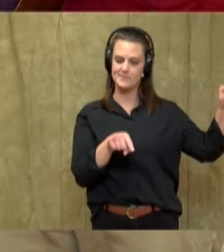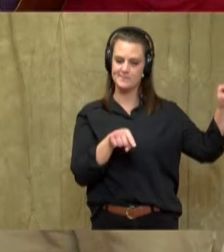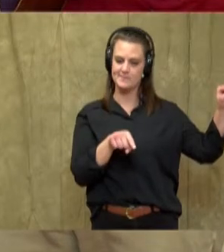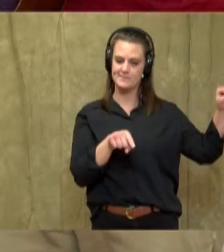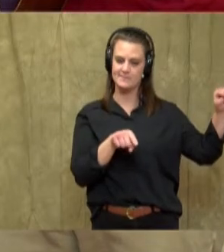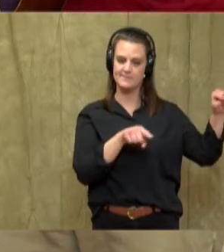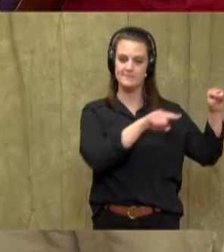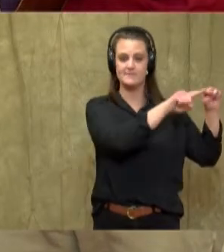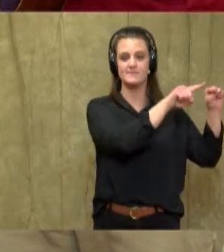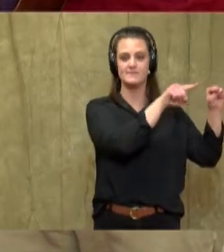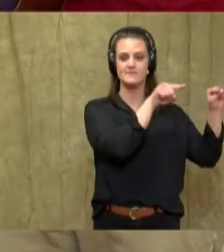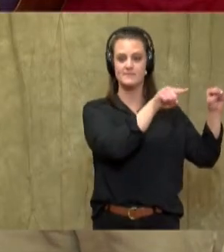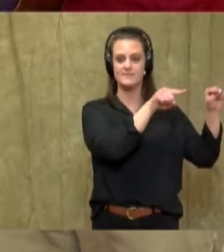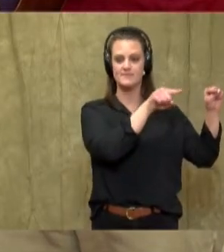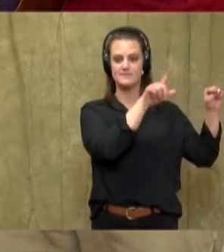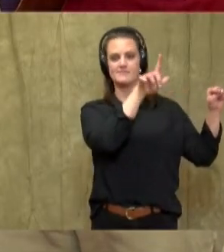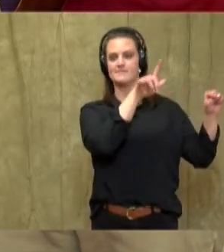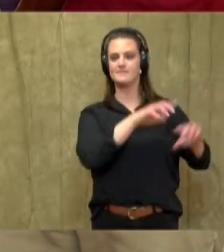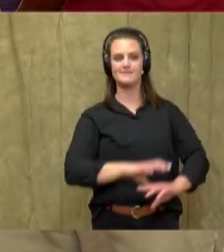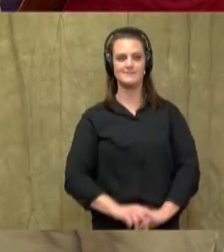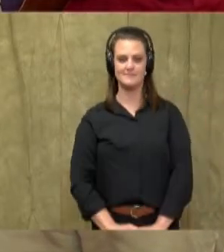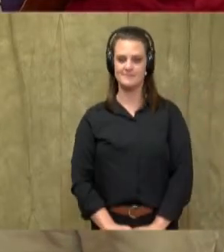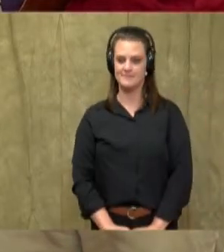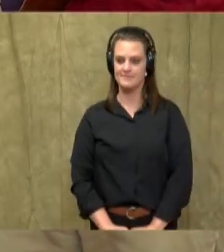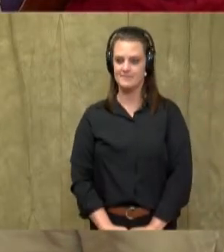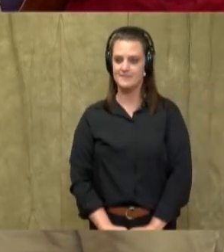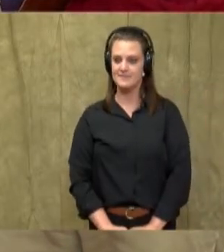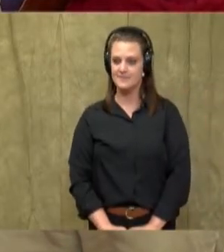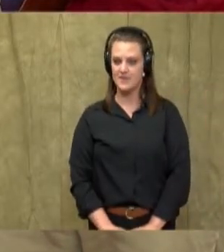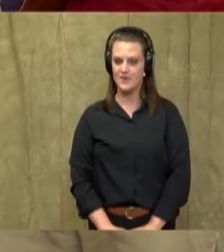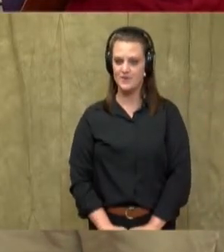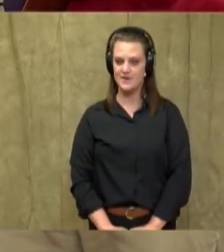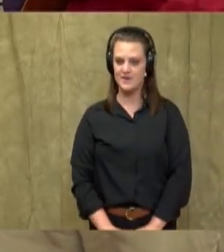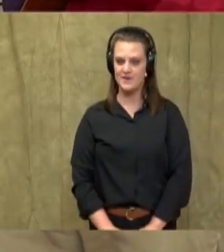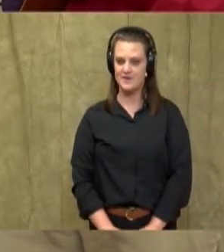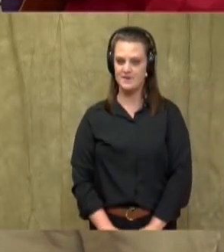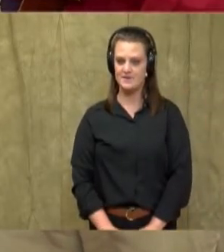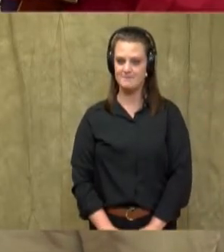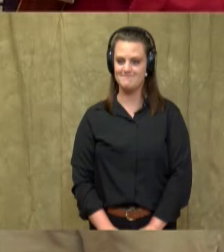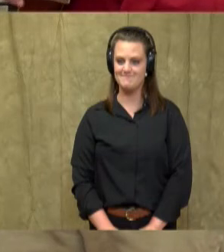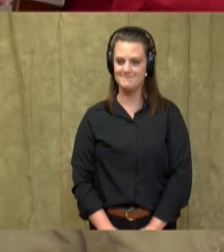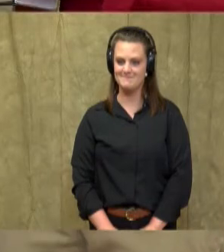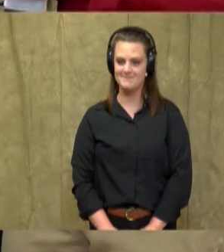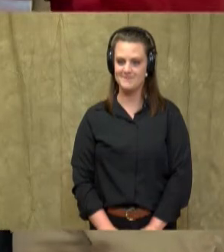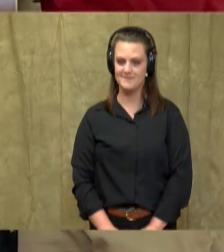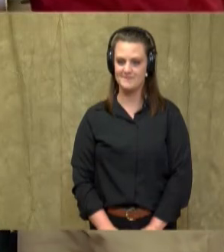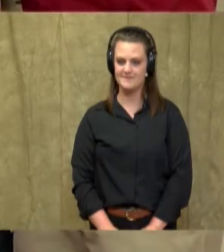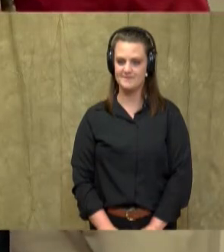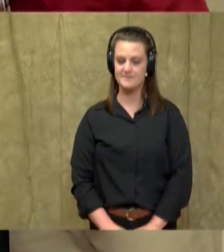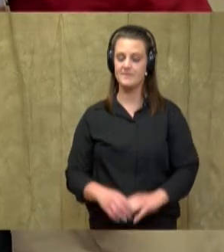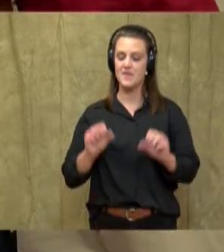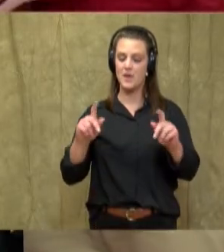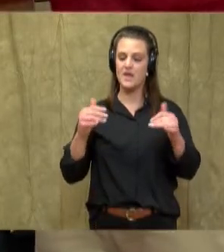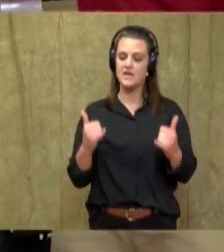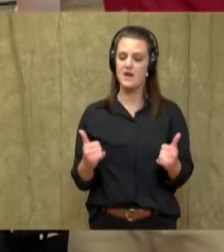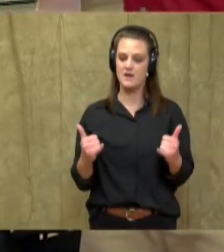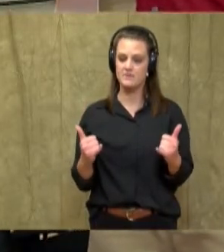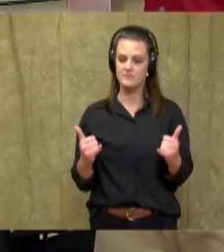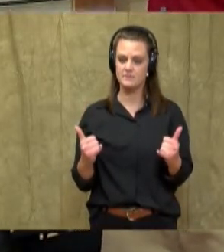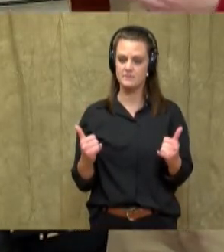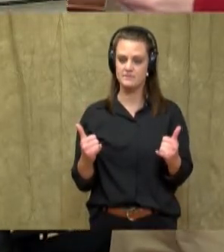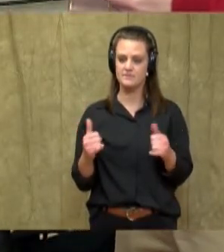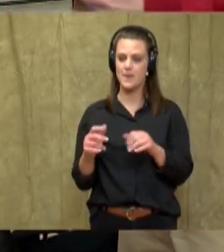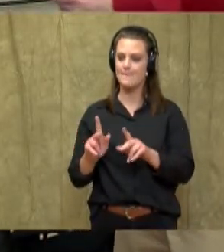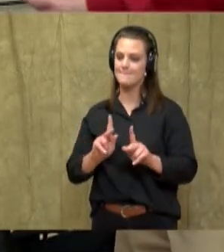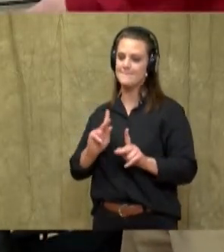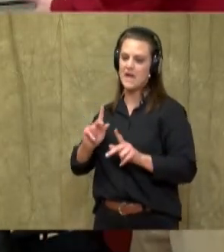so, me, so, me. Good. Now what I want to do is I want to go